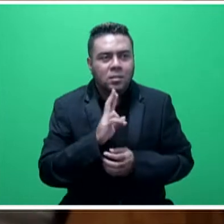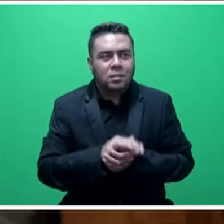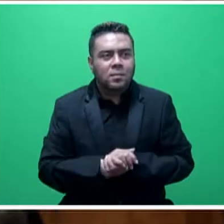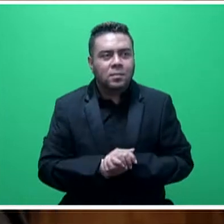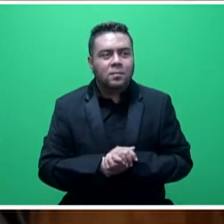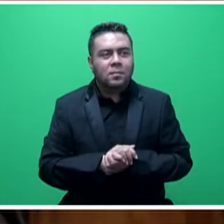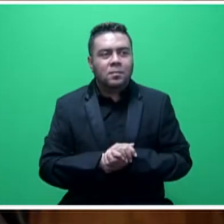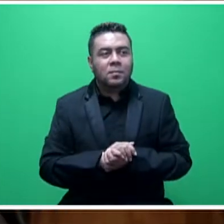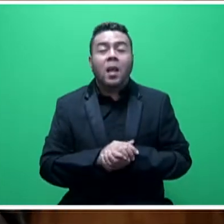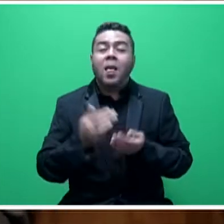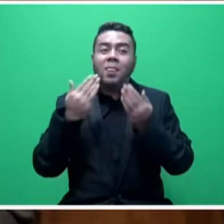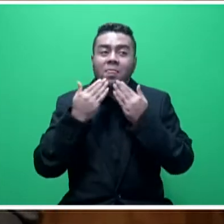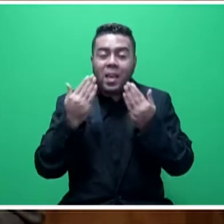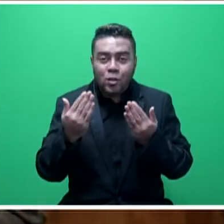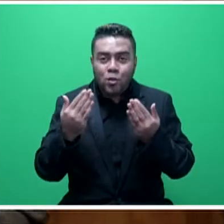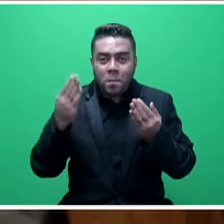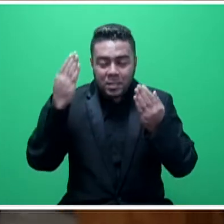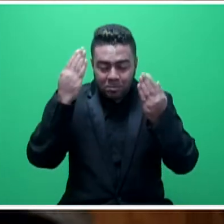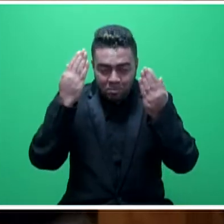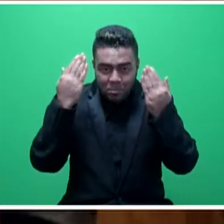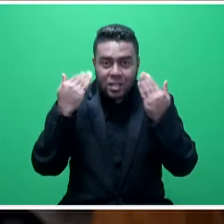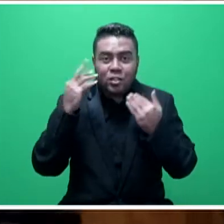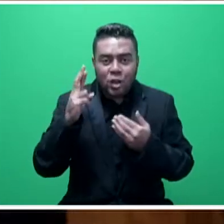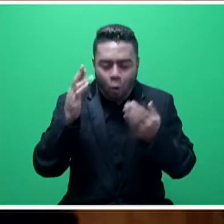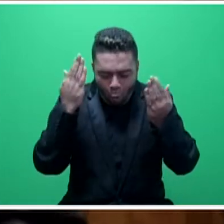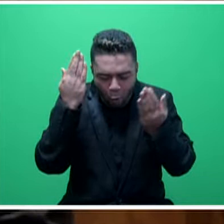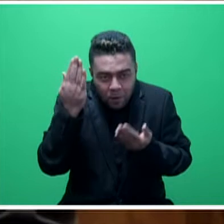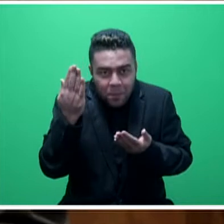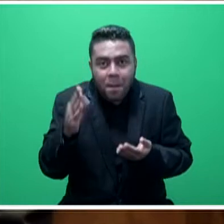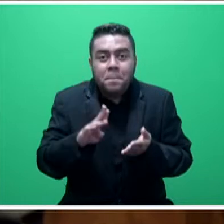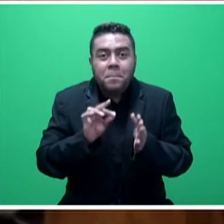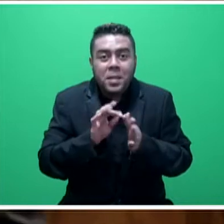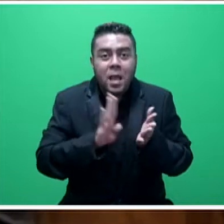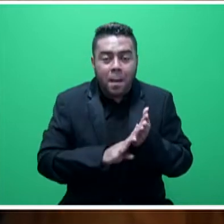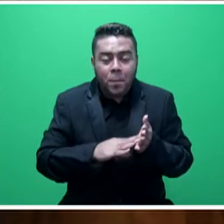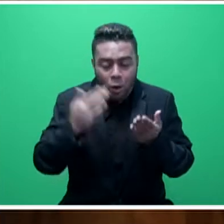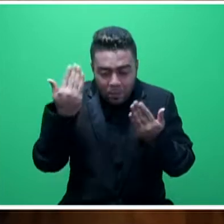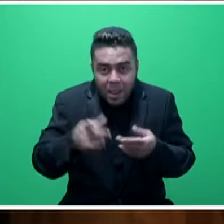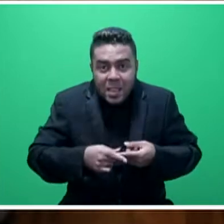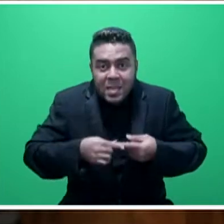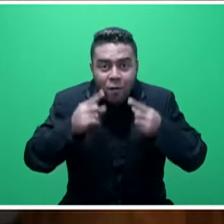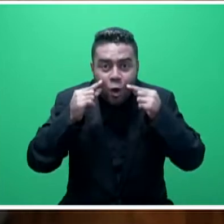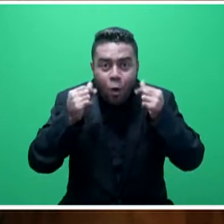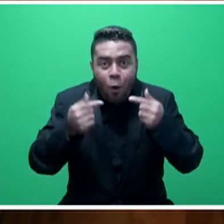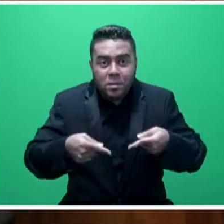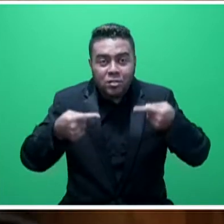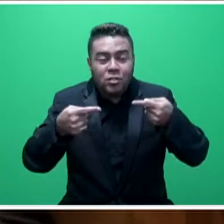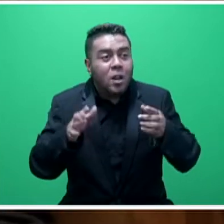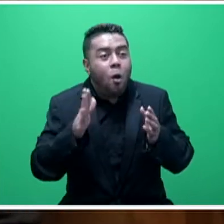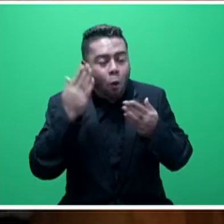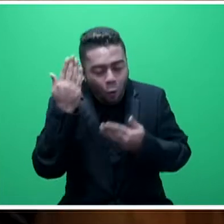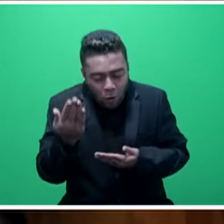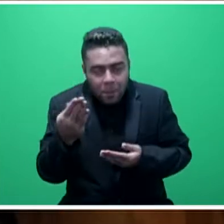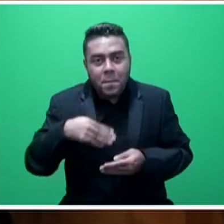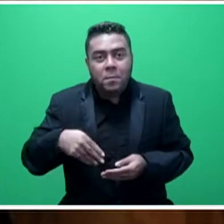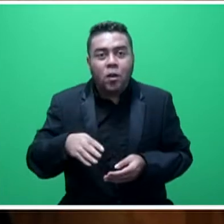Thank you, Mr. Speaker, sir. Honourable Prime Minister, Honourable Leader of Opposition, Honourable Cabinet colleagues, Honourable Members of Parliament,